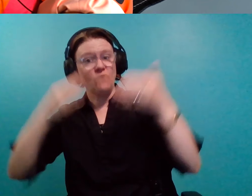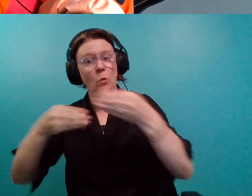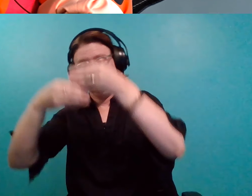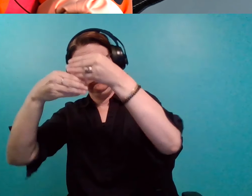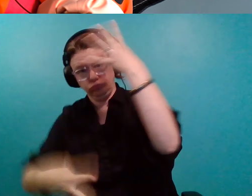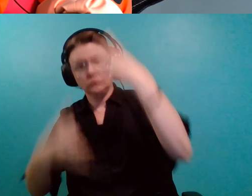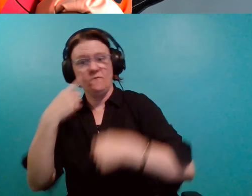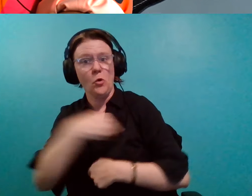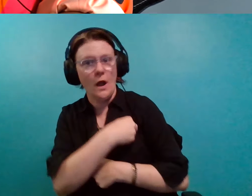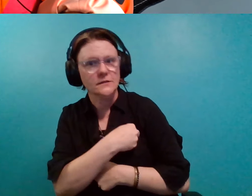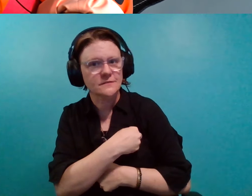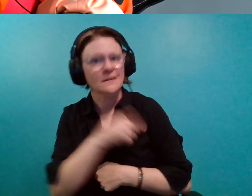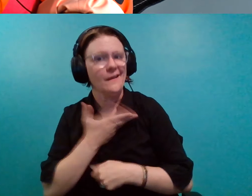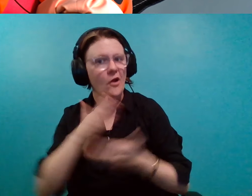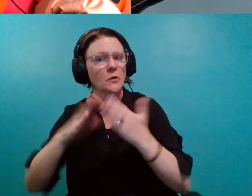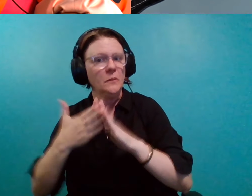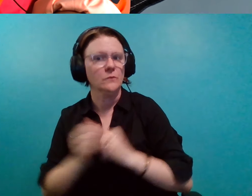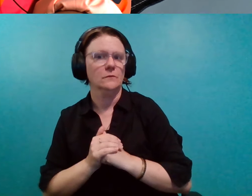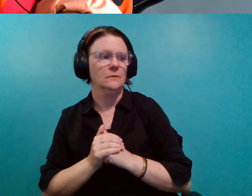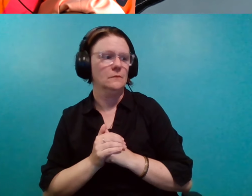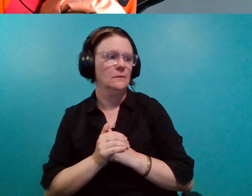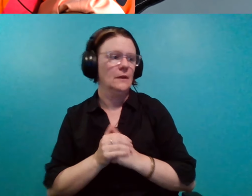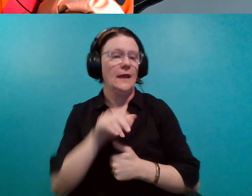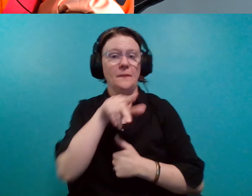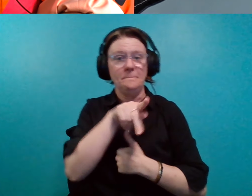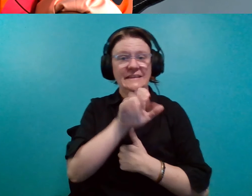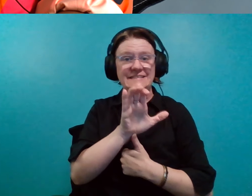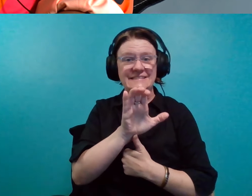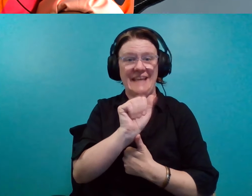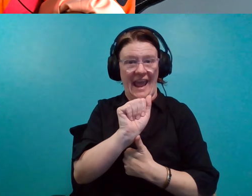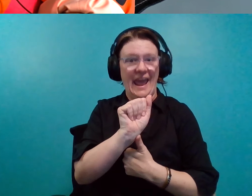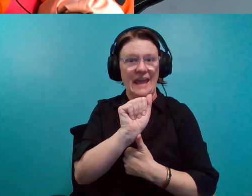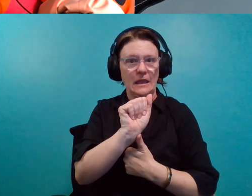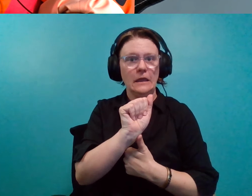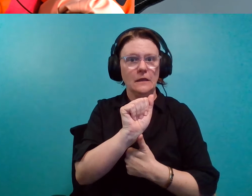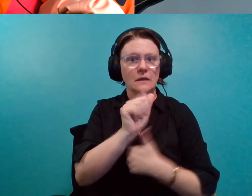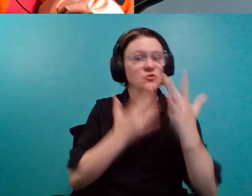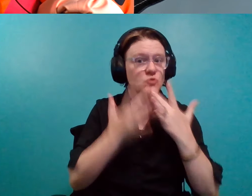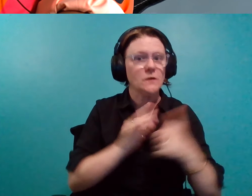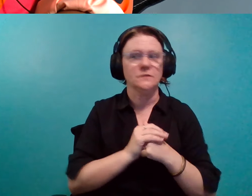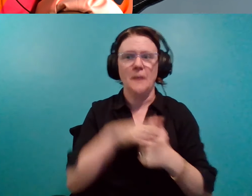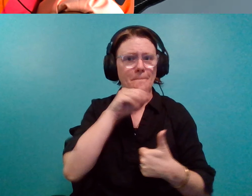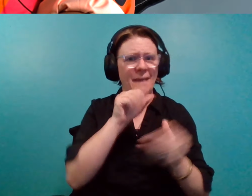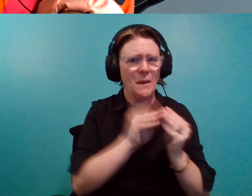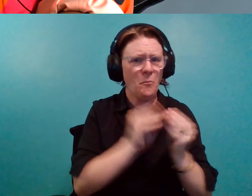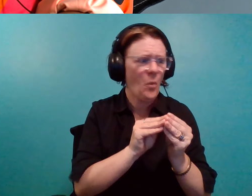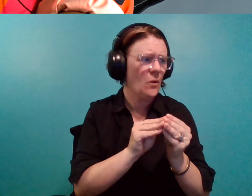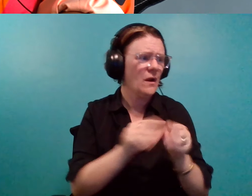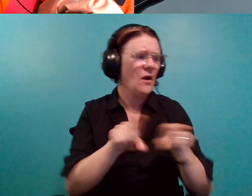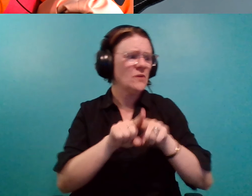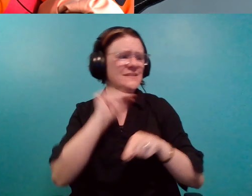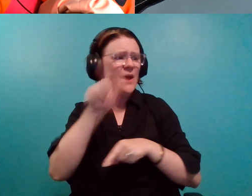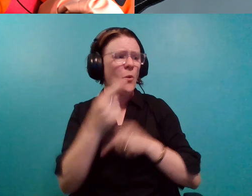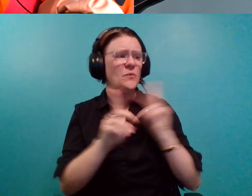on so much things in the disability community. With the PCA shortage, the PCAs need to get paid more. And stop it with the whole